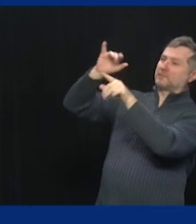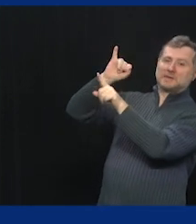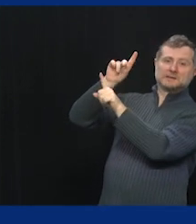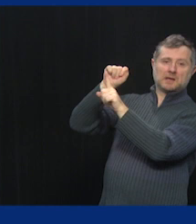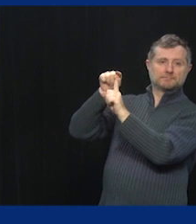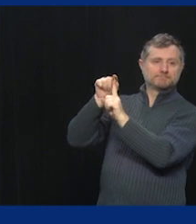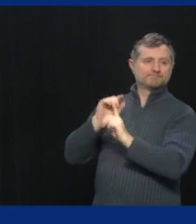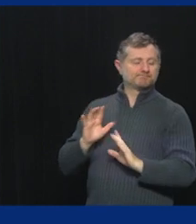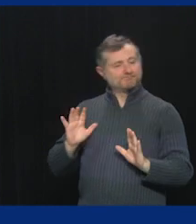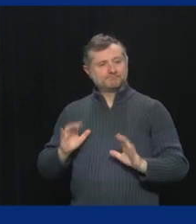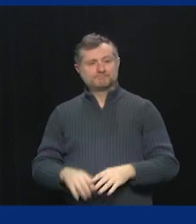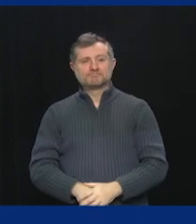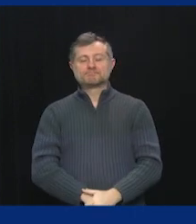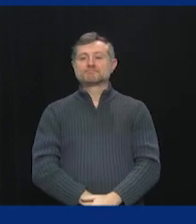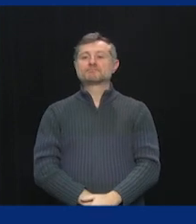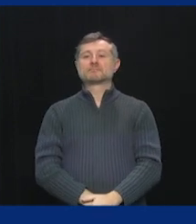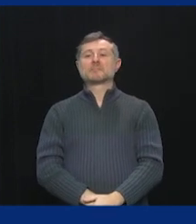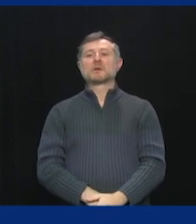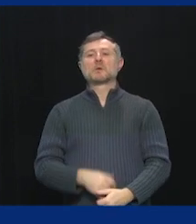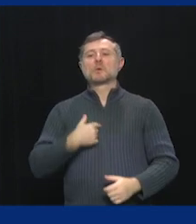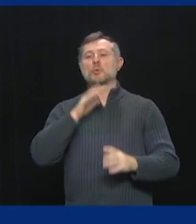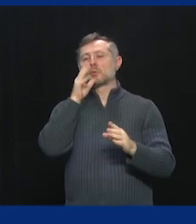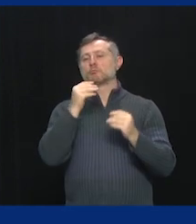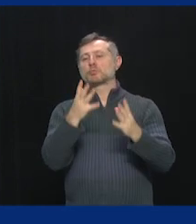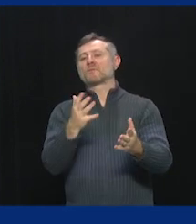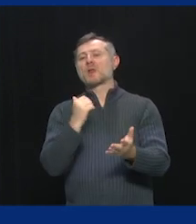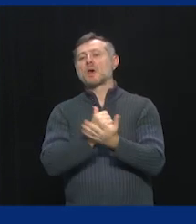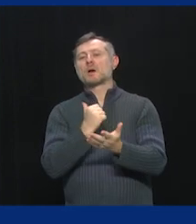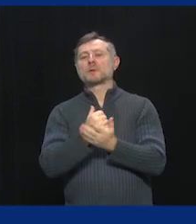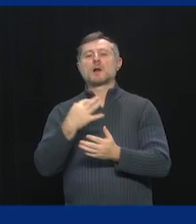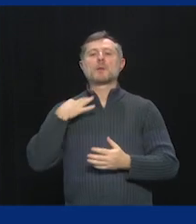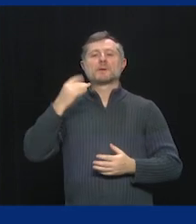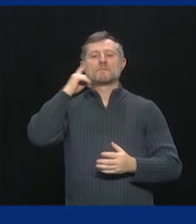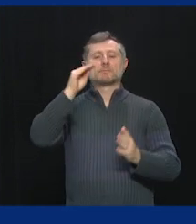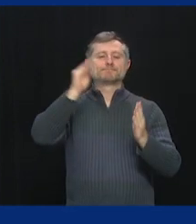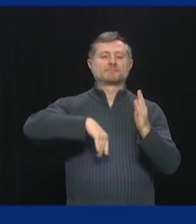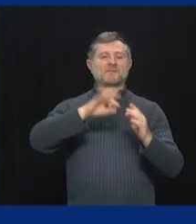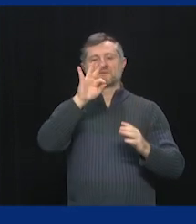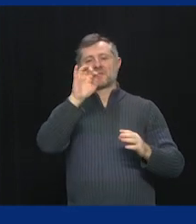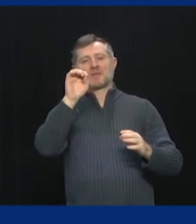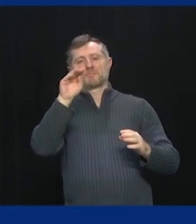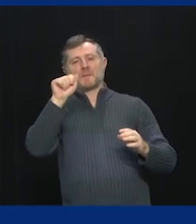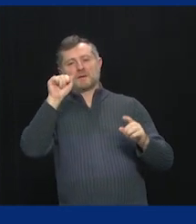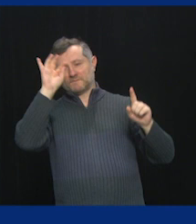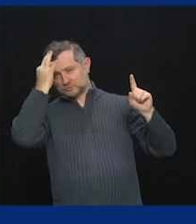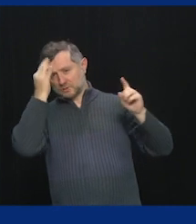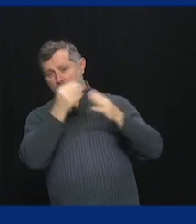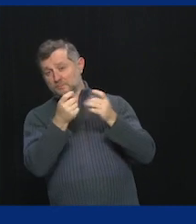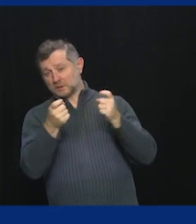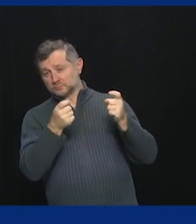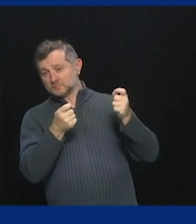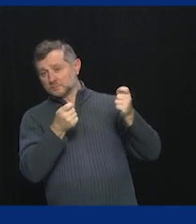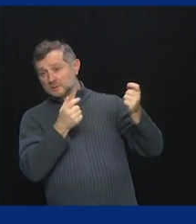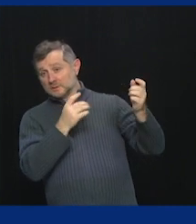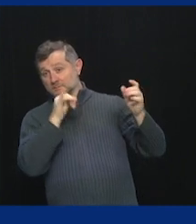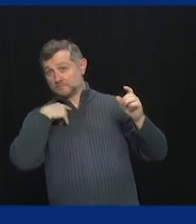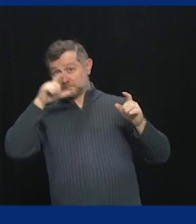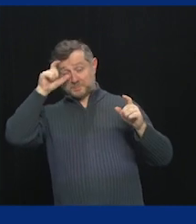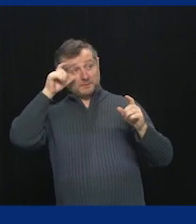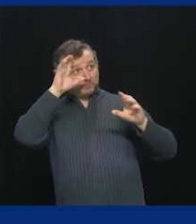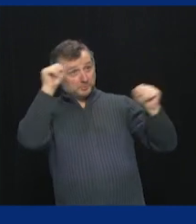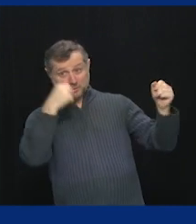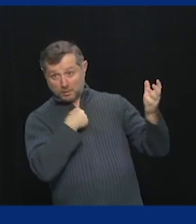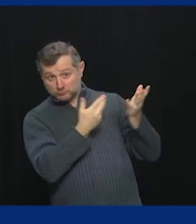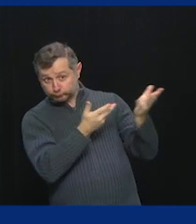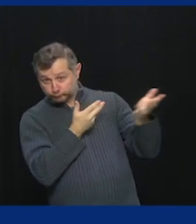That's how we'll get additional assistance for applying for FEMA funds. So I'm really hoping, as I spoke to President Biden, that we can get immediate approval for what I